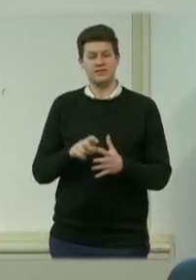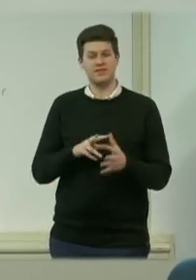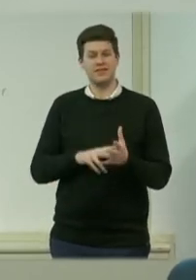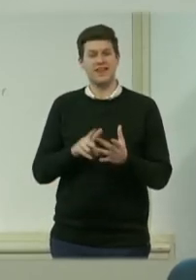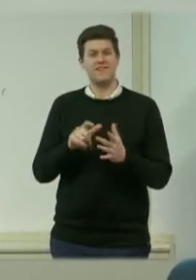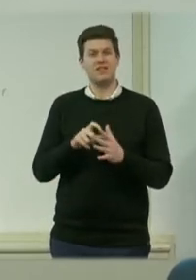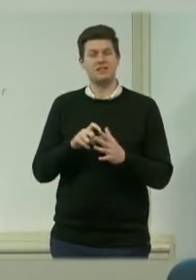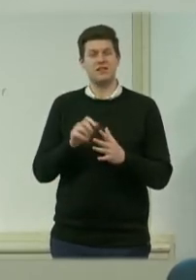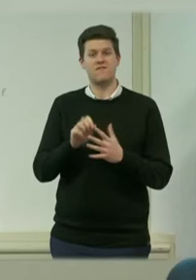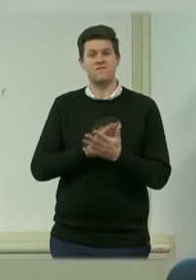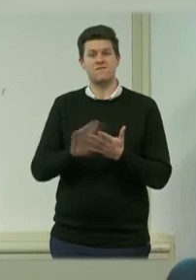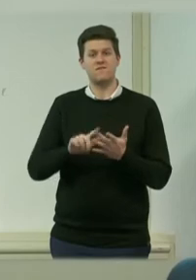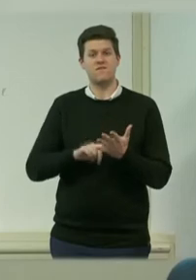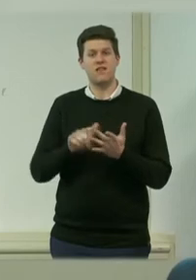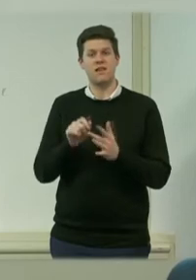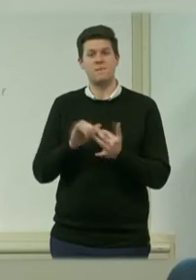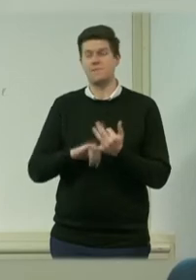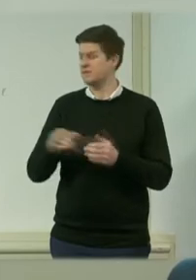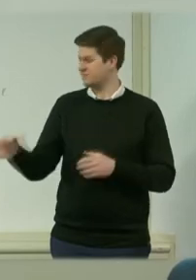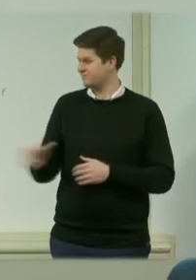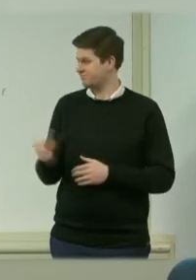Phillips. David.